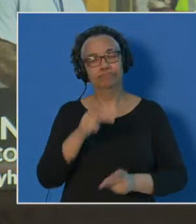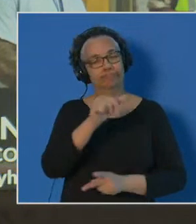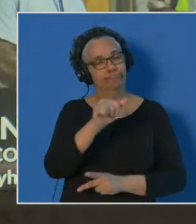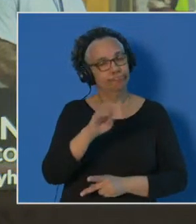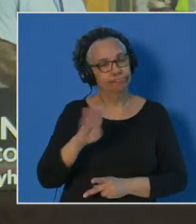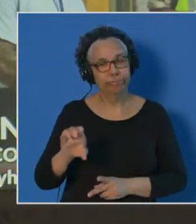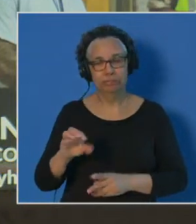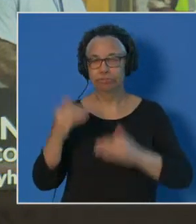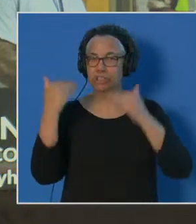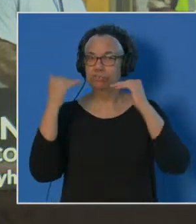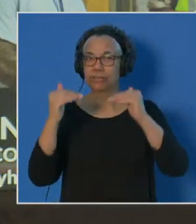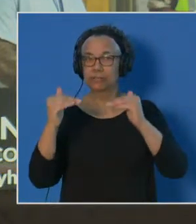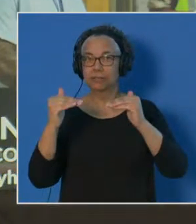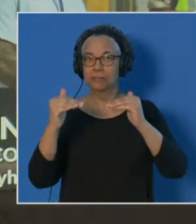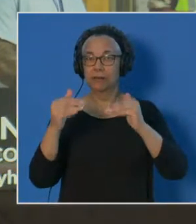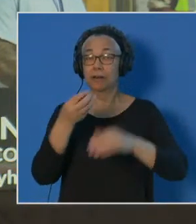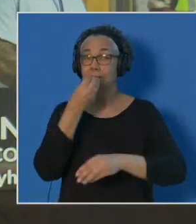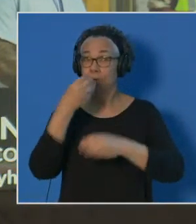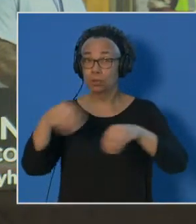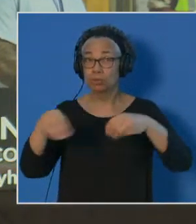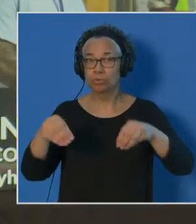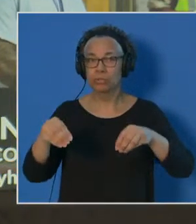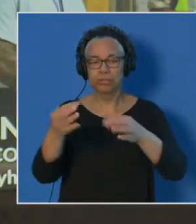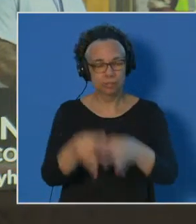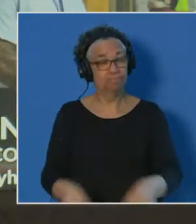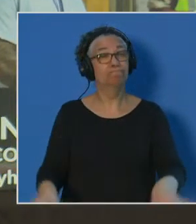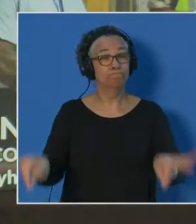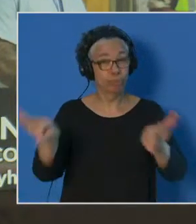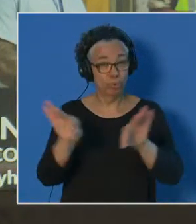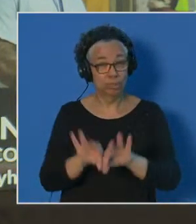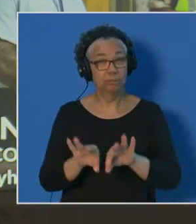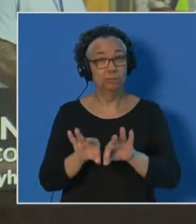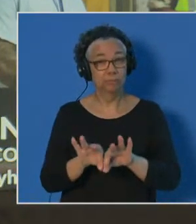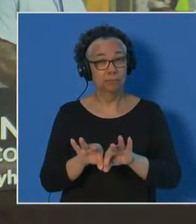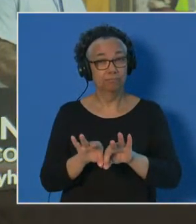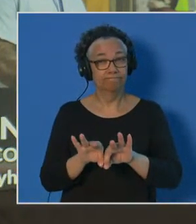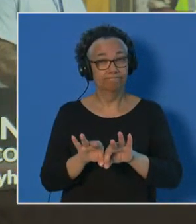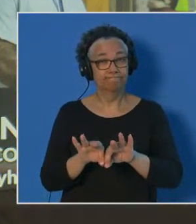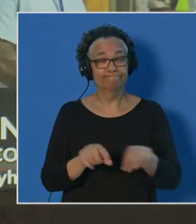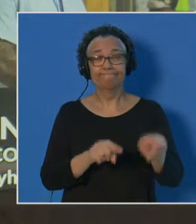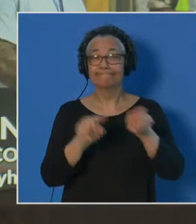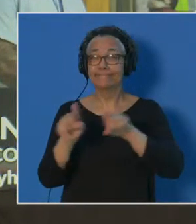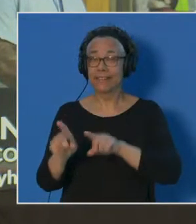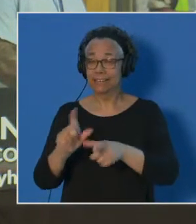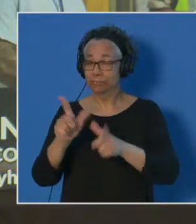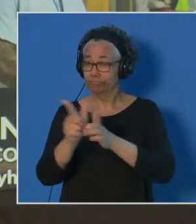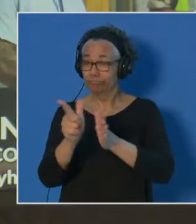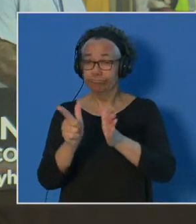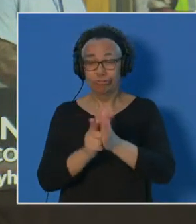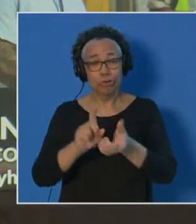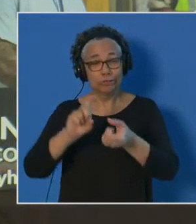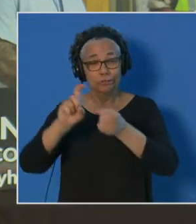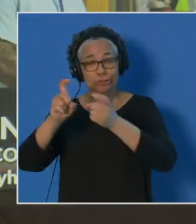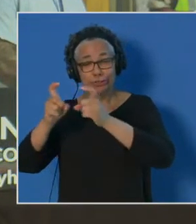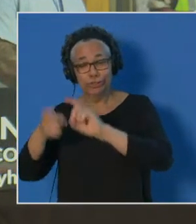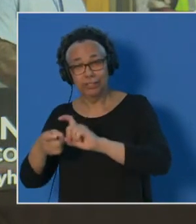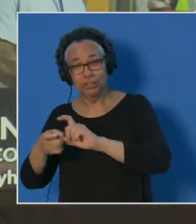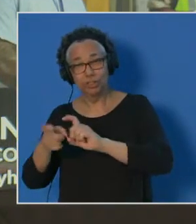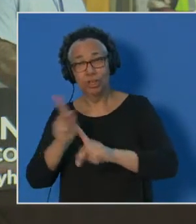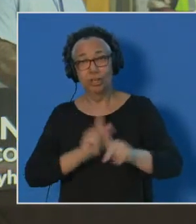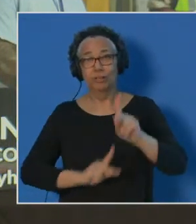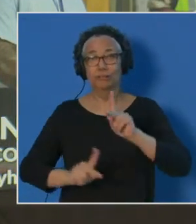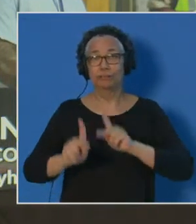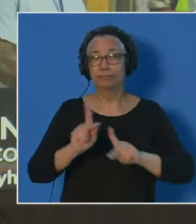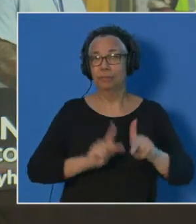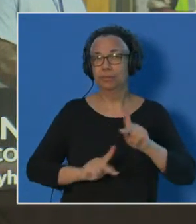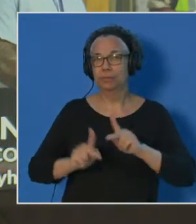restrictions does remain is in grocery stores. It is important to note that as we change the law to allow for those persons who may miss